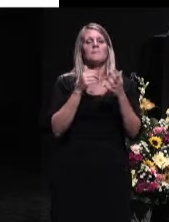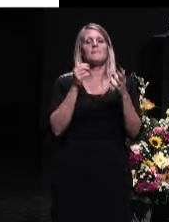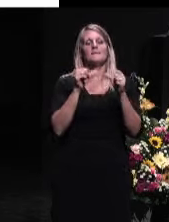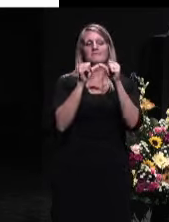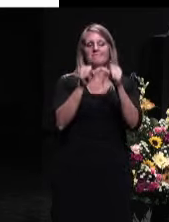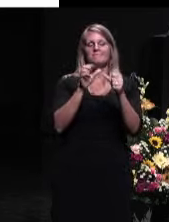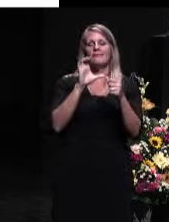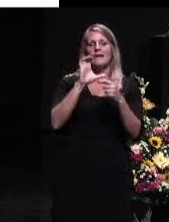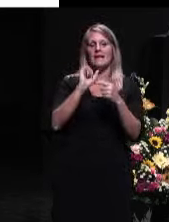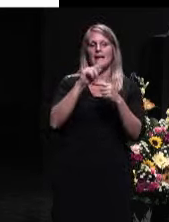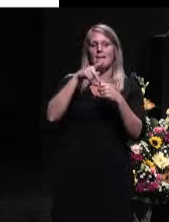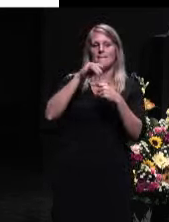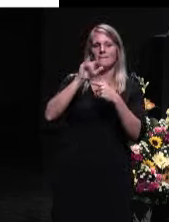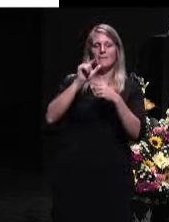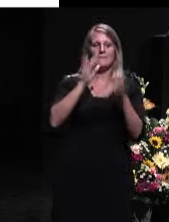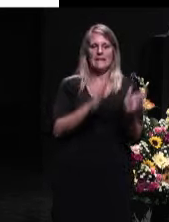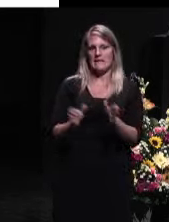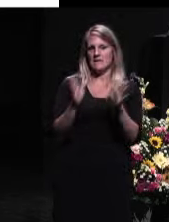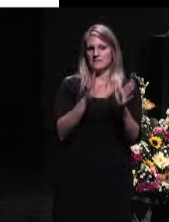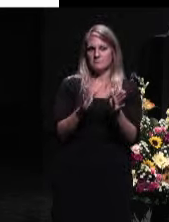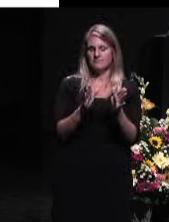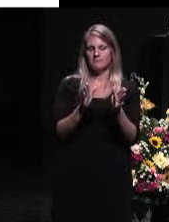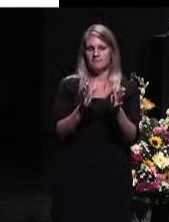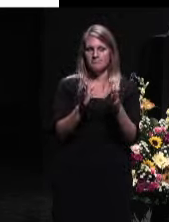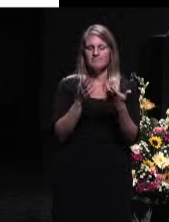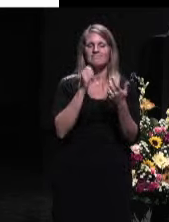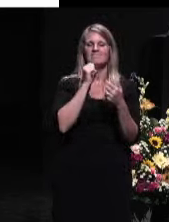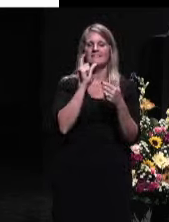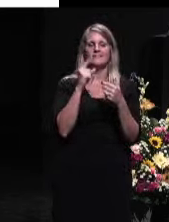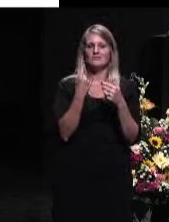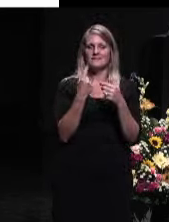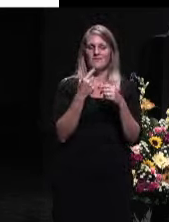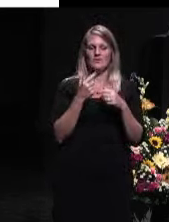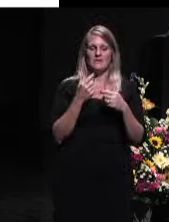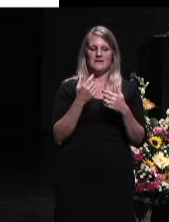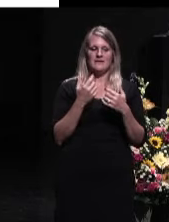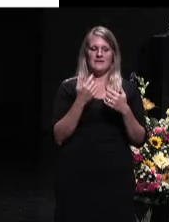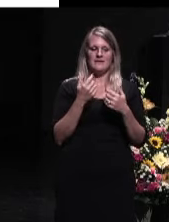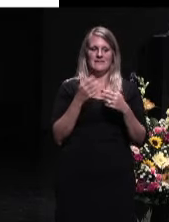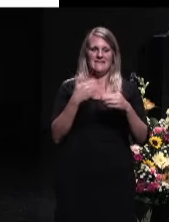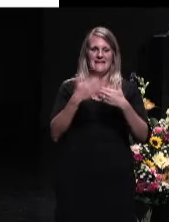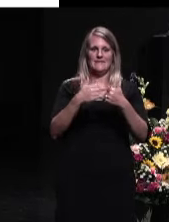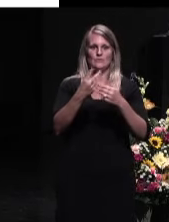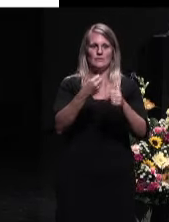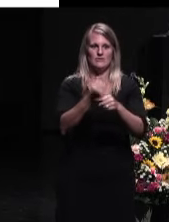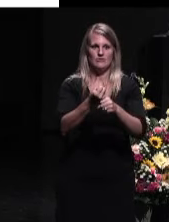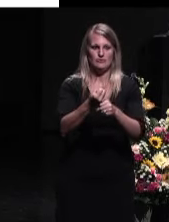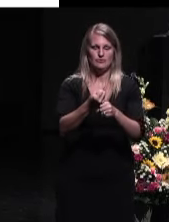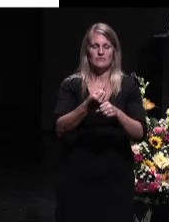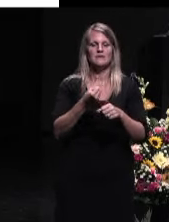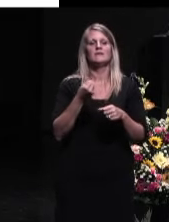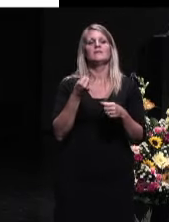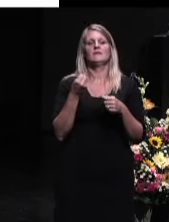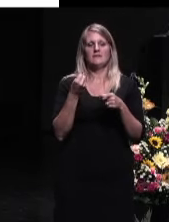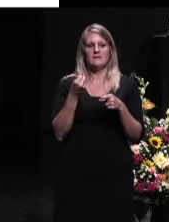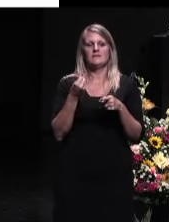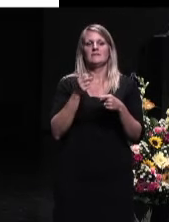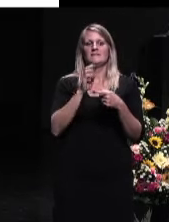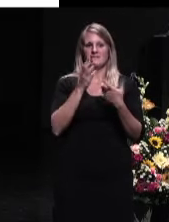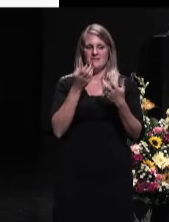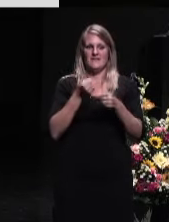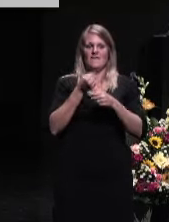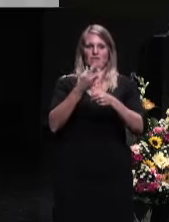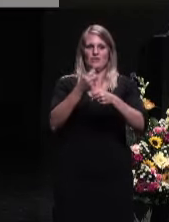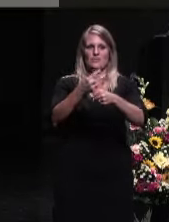all appreciate capital planning isn't just for the 21-23, we actually are out at least 5 biennial budgets in terms